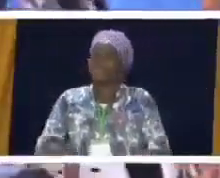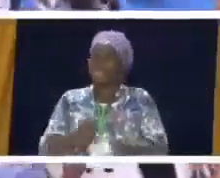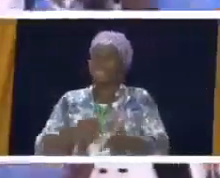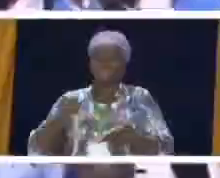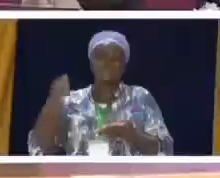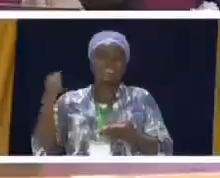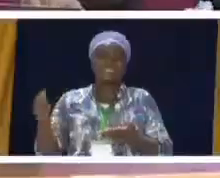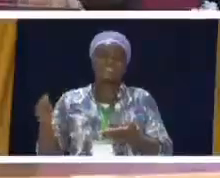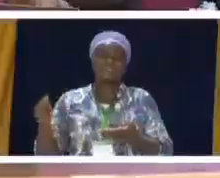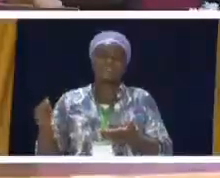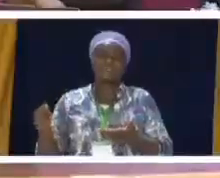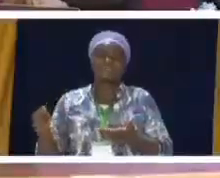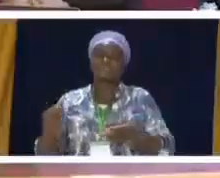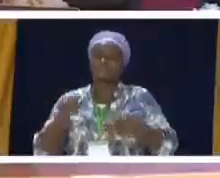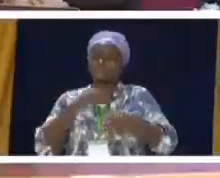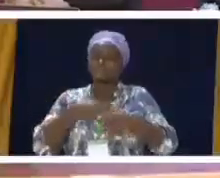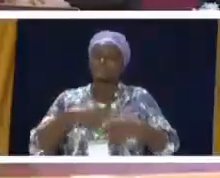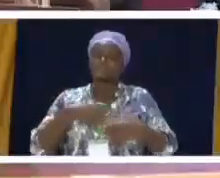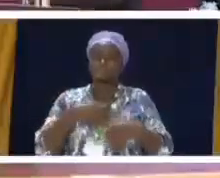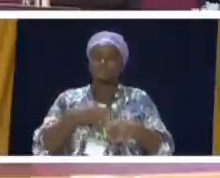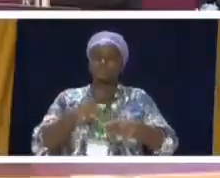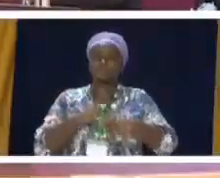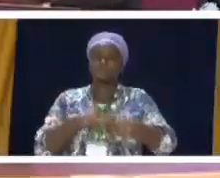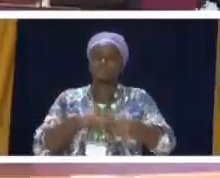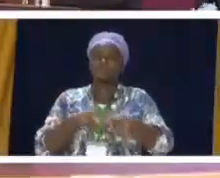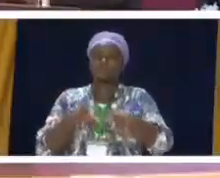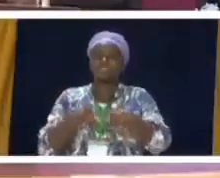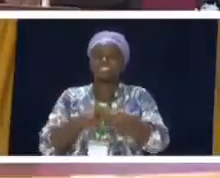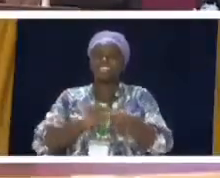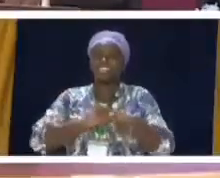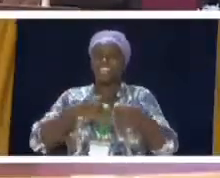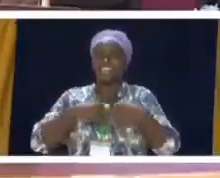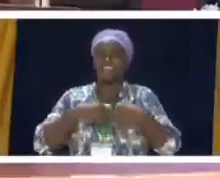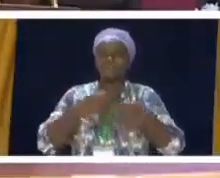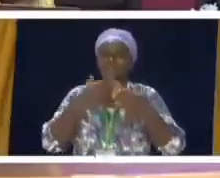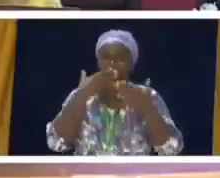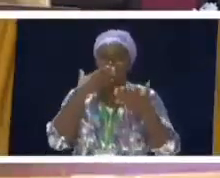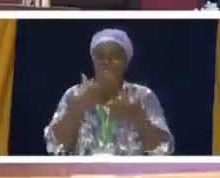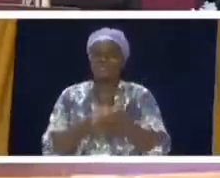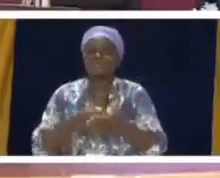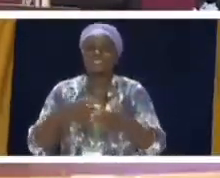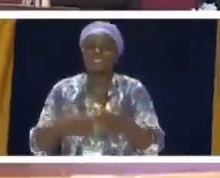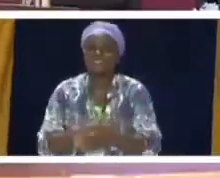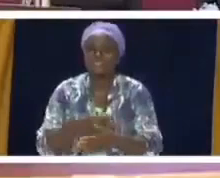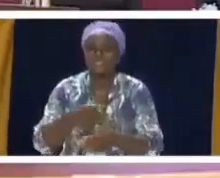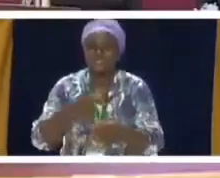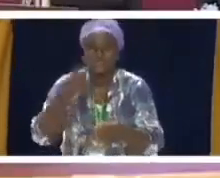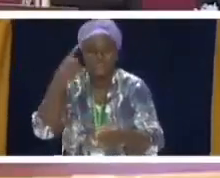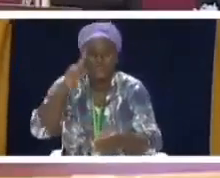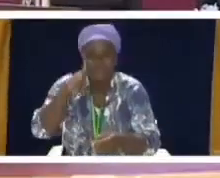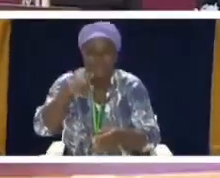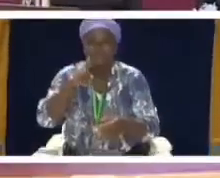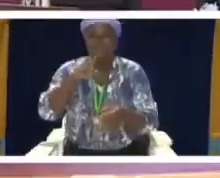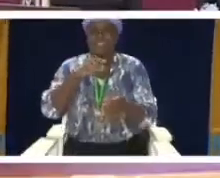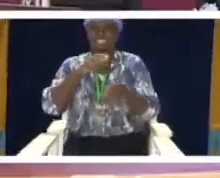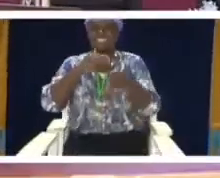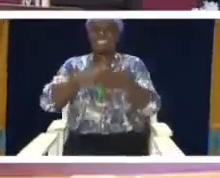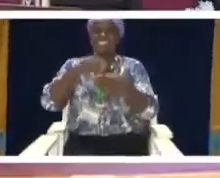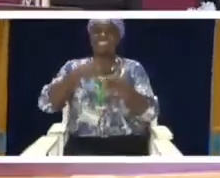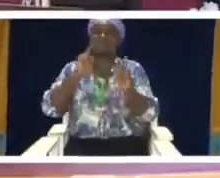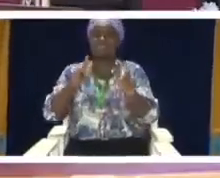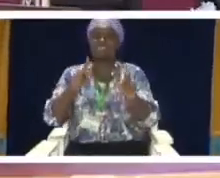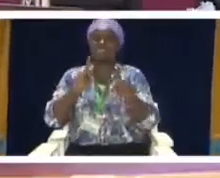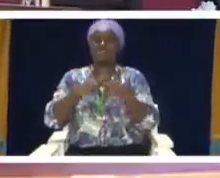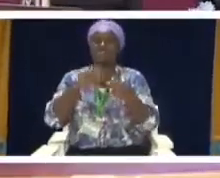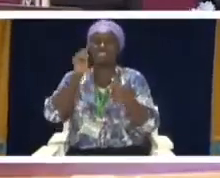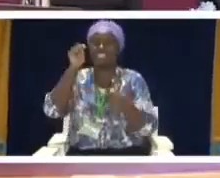Amen. Please be seated as I have good news for you. That you are the next person in line for